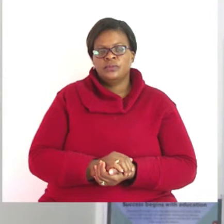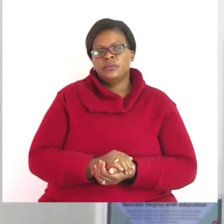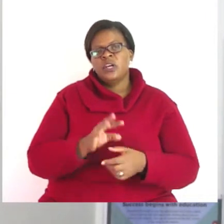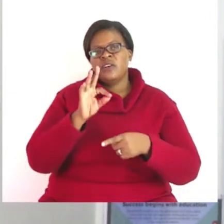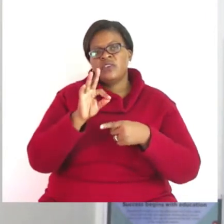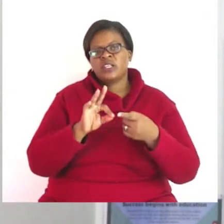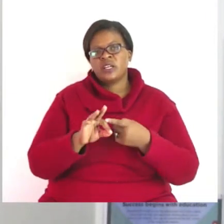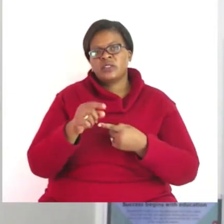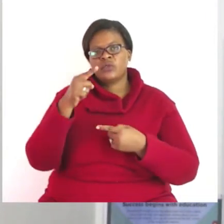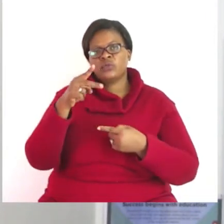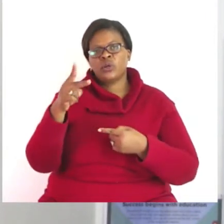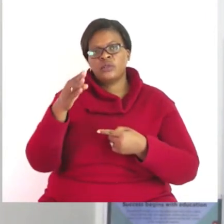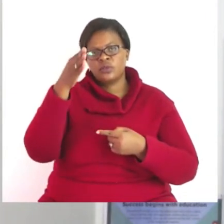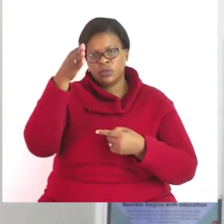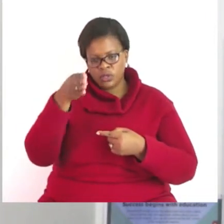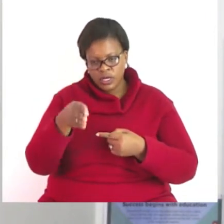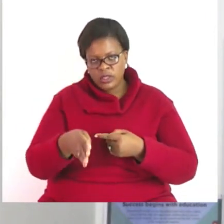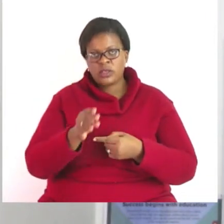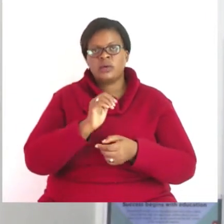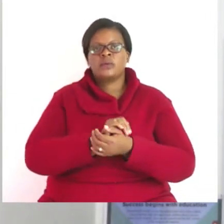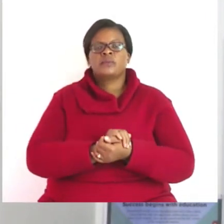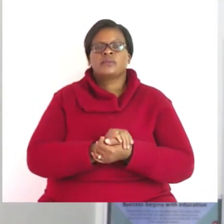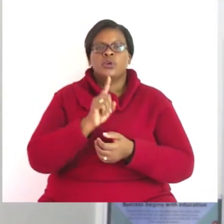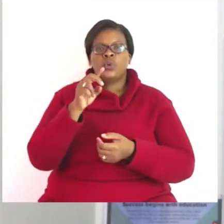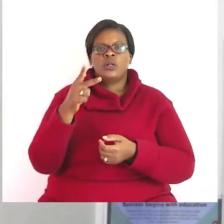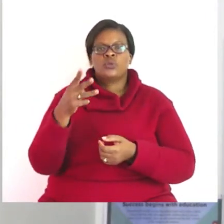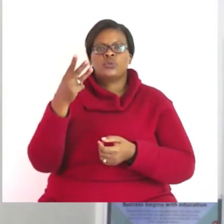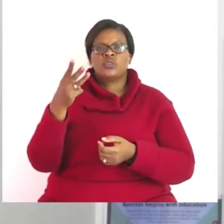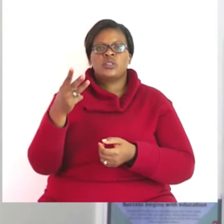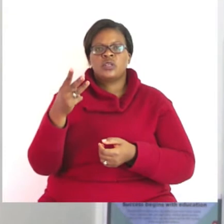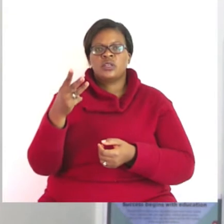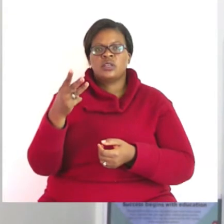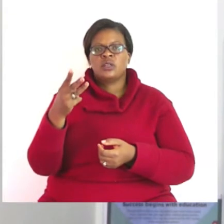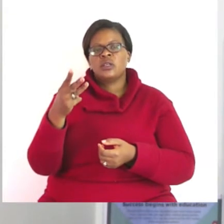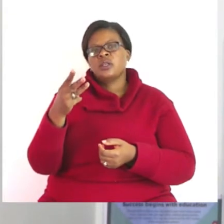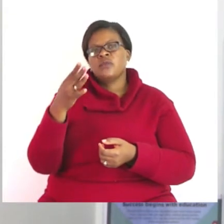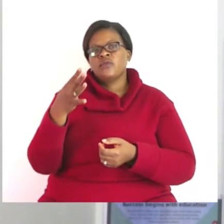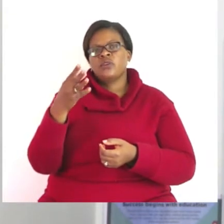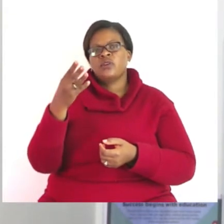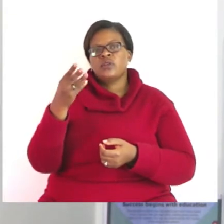factors of 12, we have them listed there. They are 1, 2, 3, 4, 5, 6. There are 6.